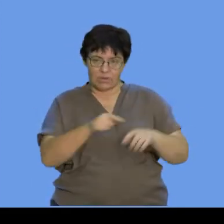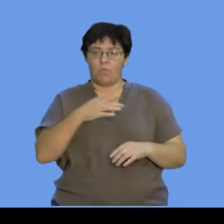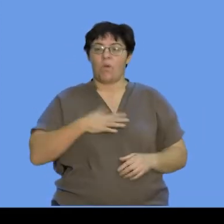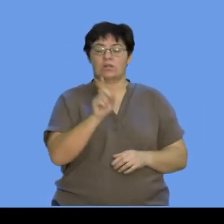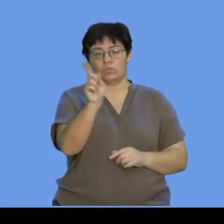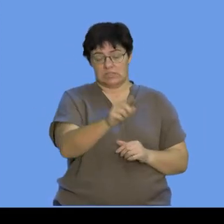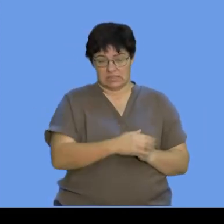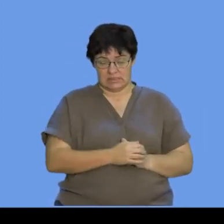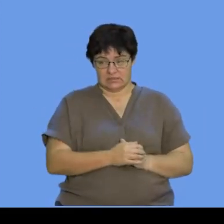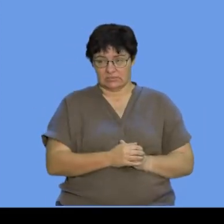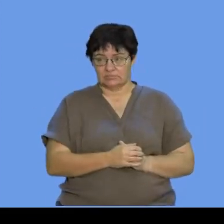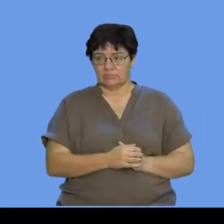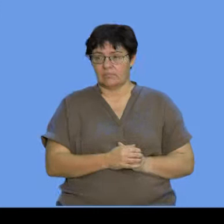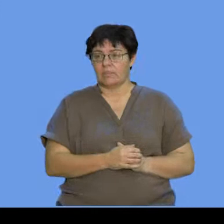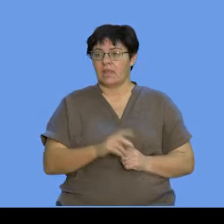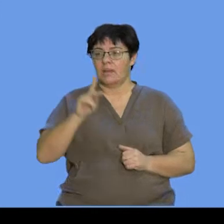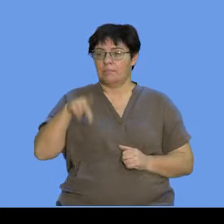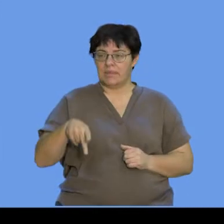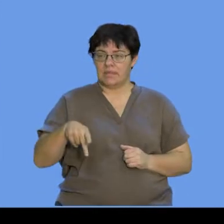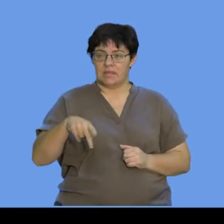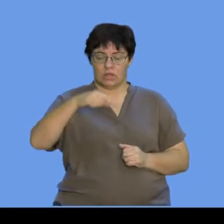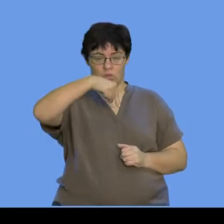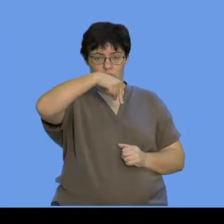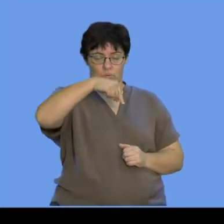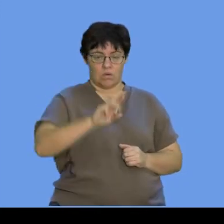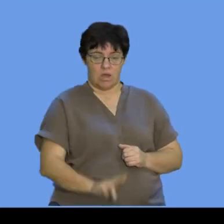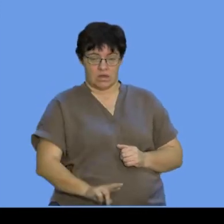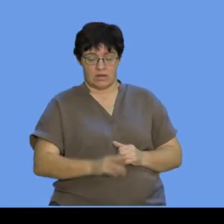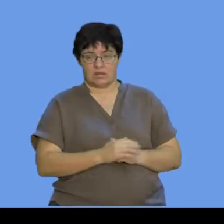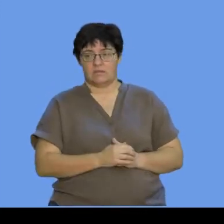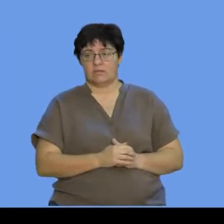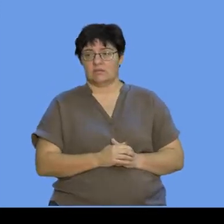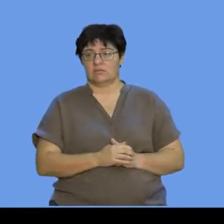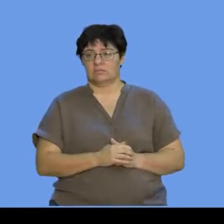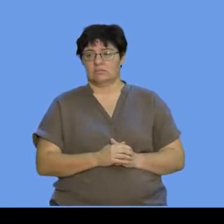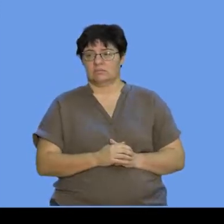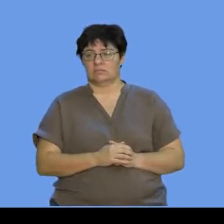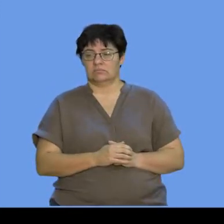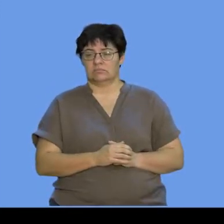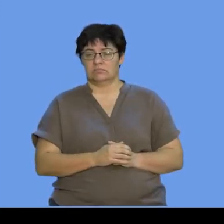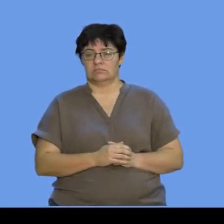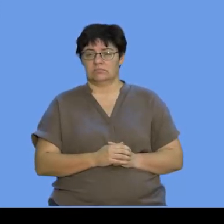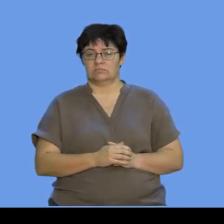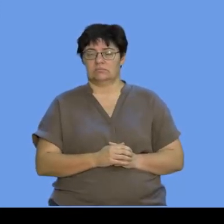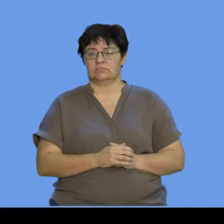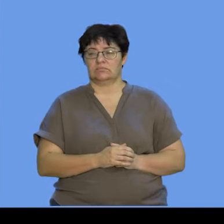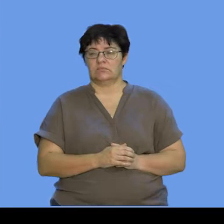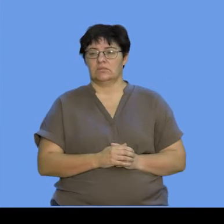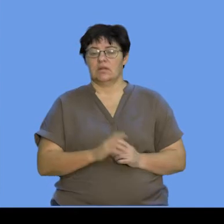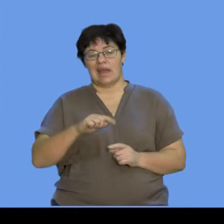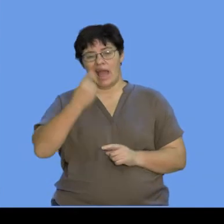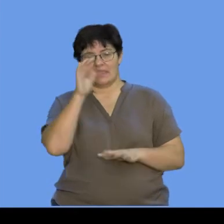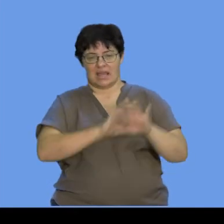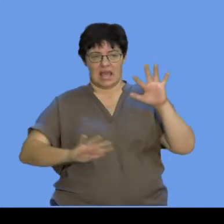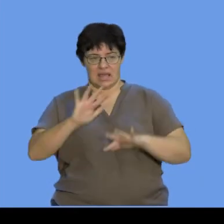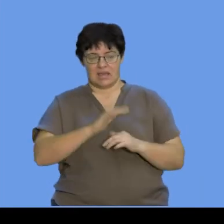what they want you to show. So PQR, I'm going to highlight PQR. There is PQR there. And then I'm going